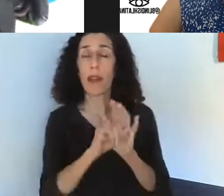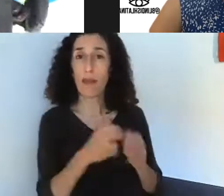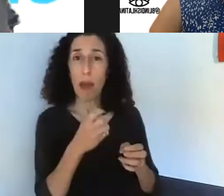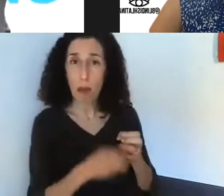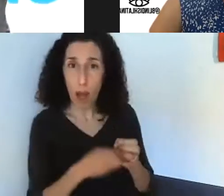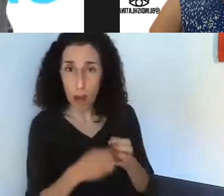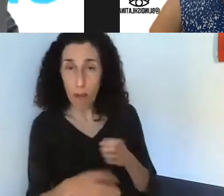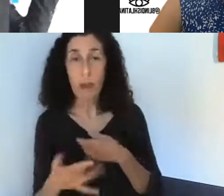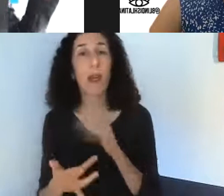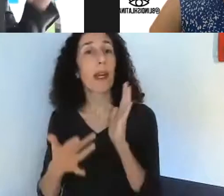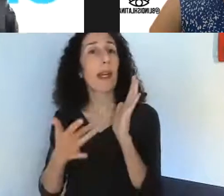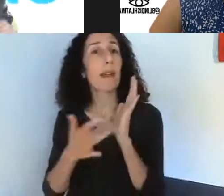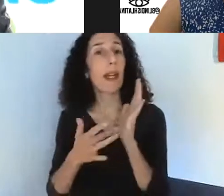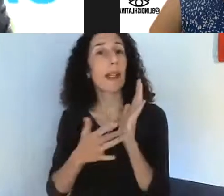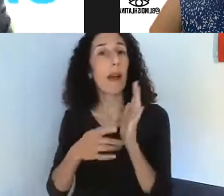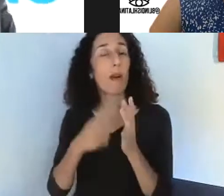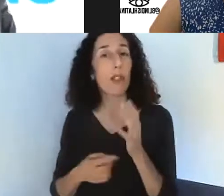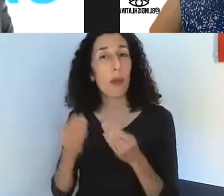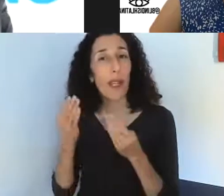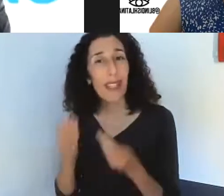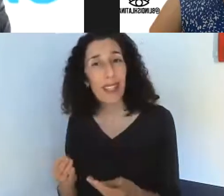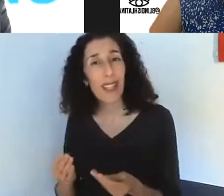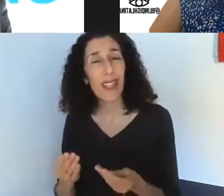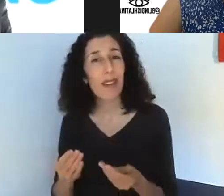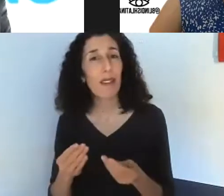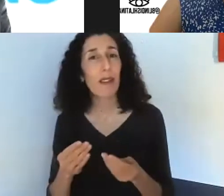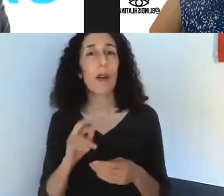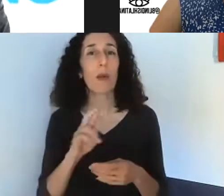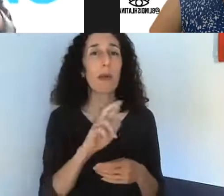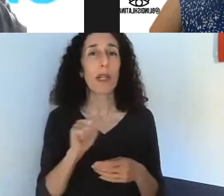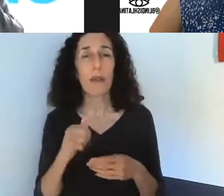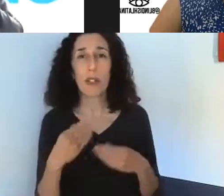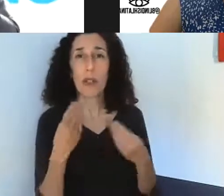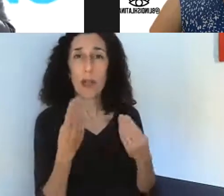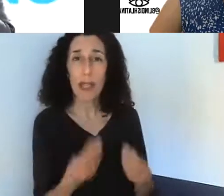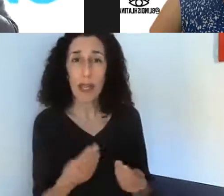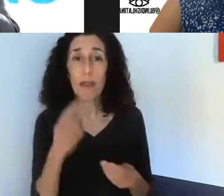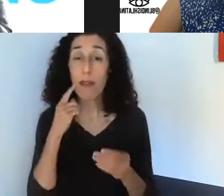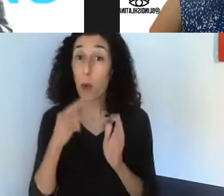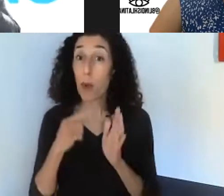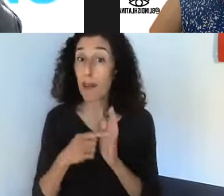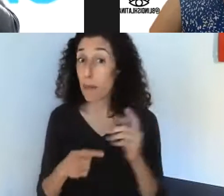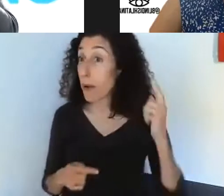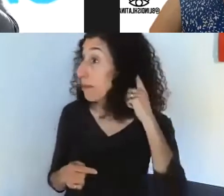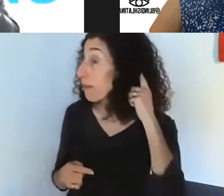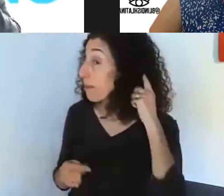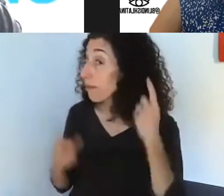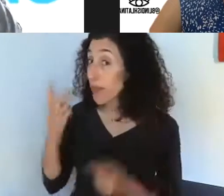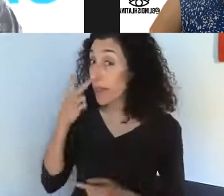because the technology did not exist. Think of the cochlear implant, which is the device that I used to hear. Let me show you